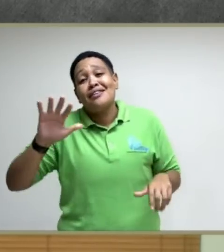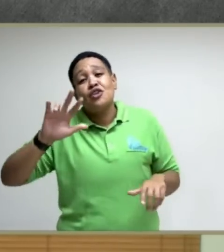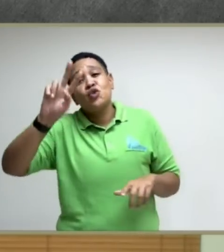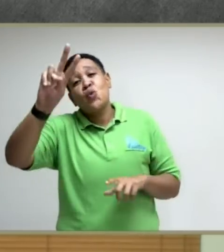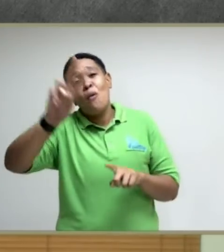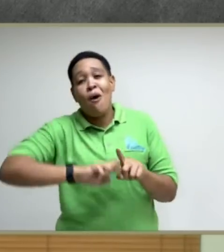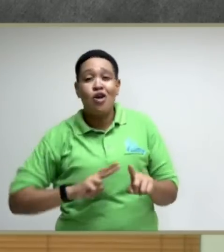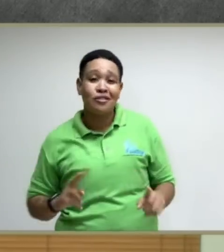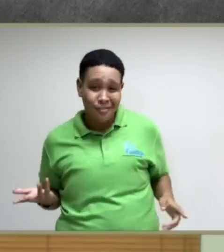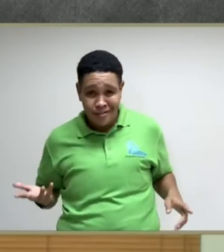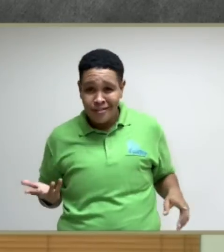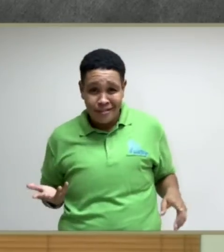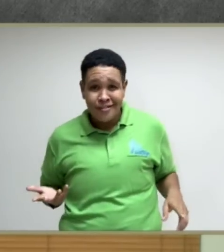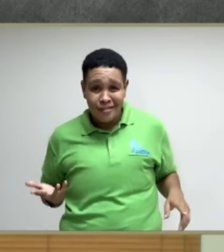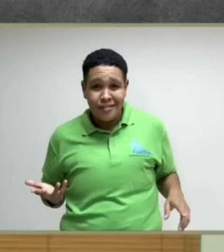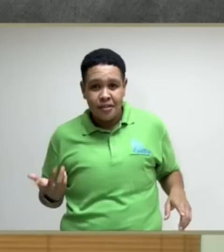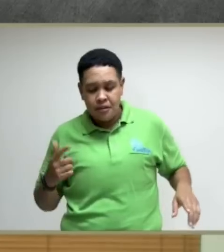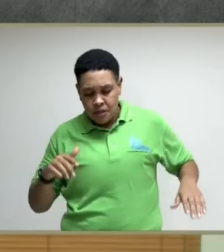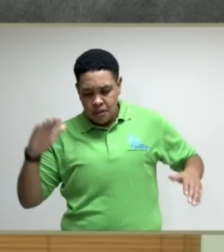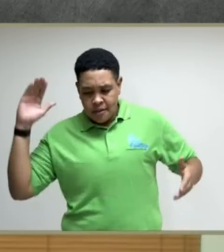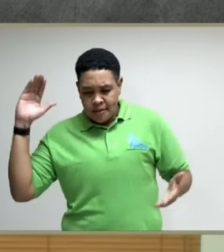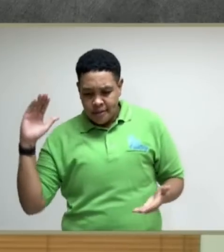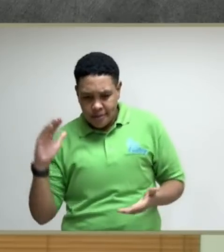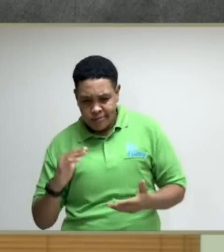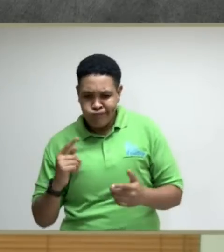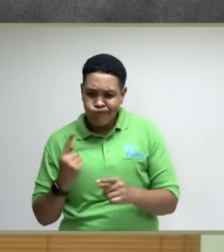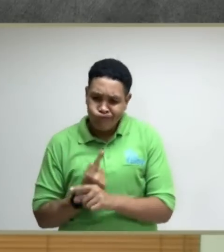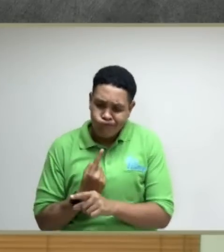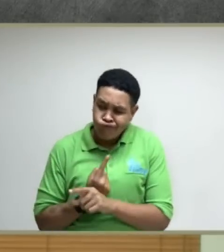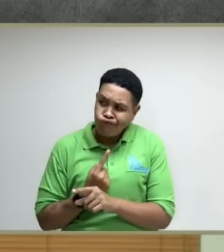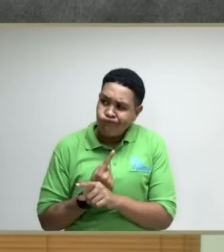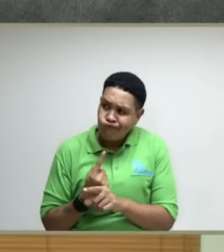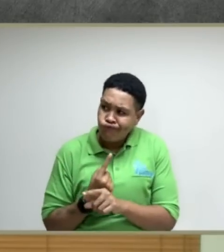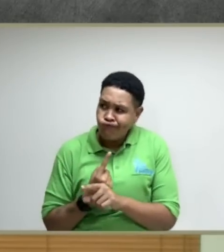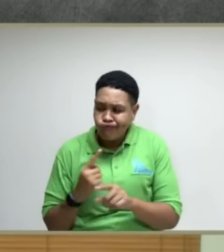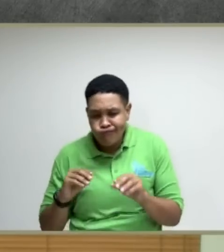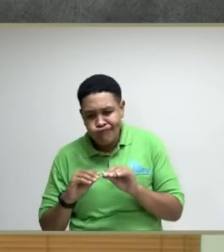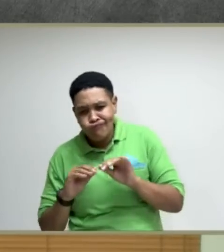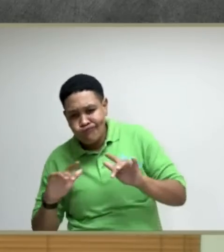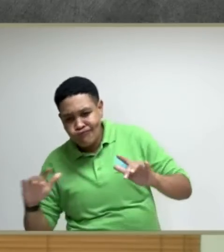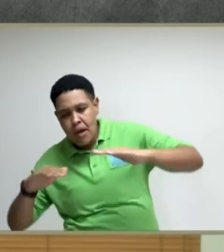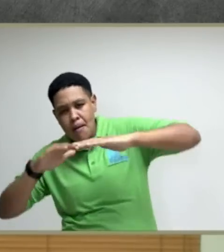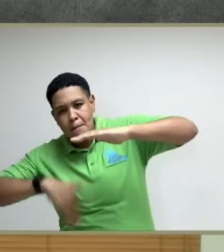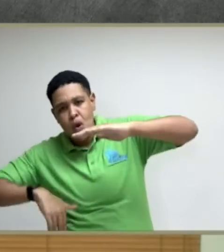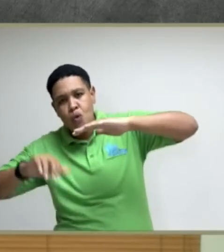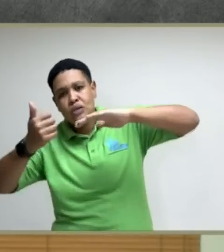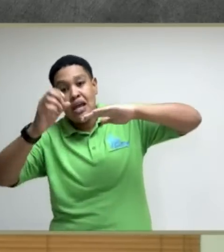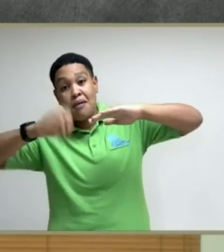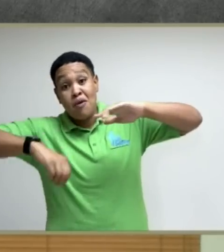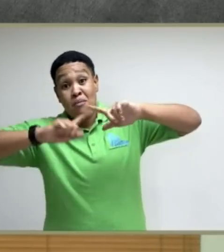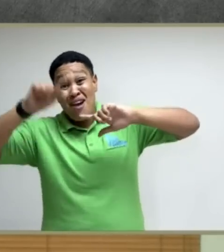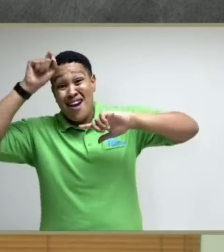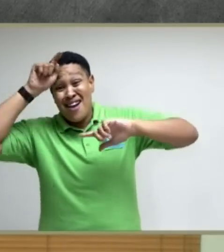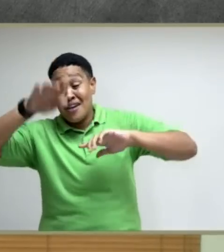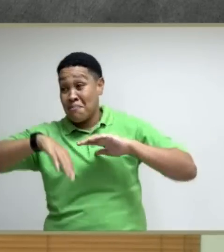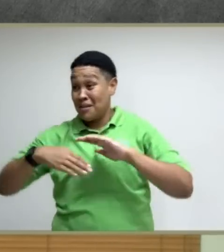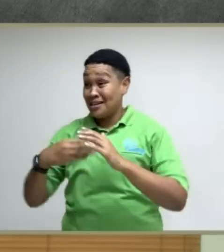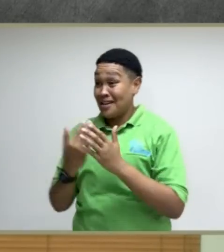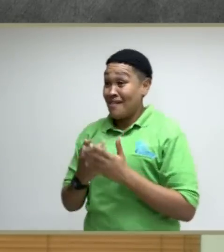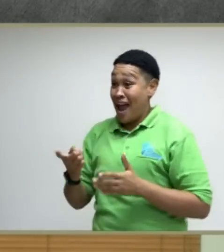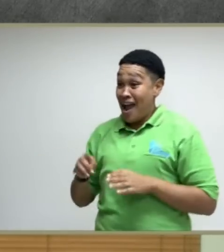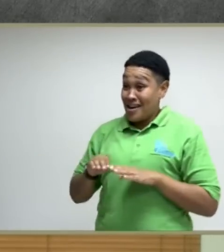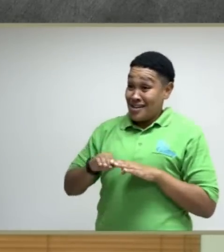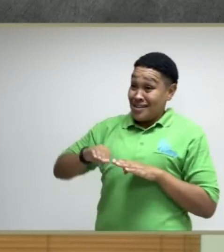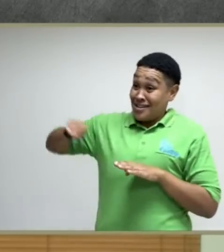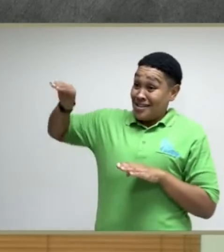2 months for us to get down to that level below 10%. But based on the fact that the peak